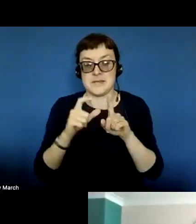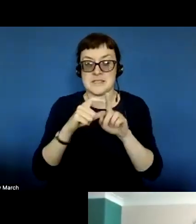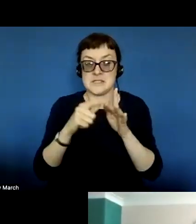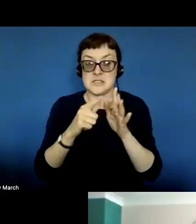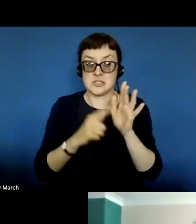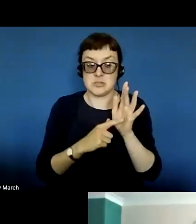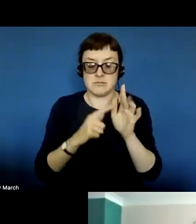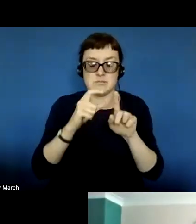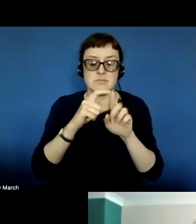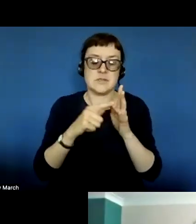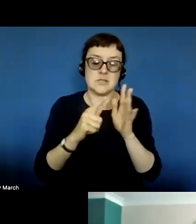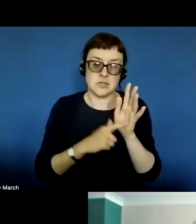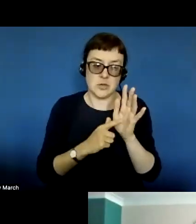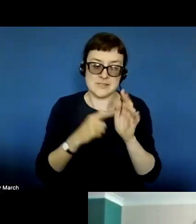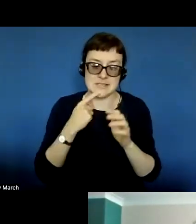me about the